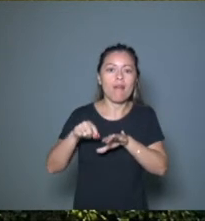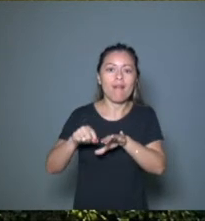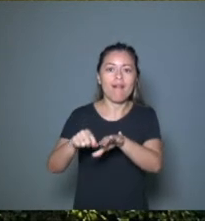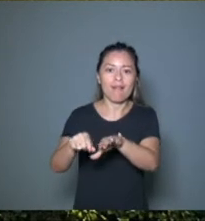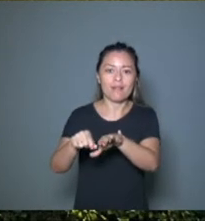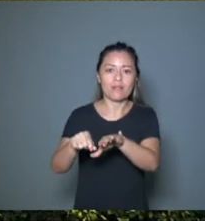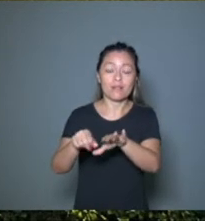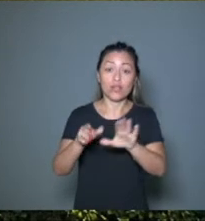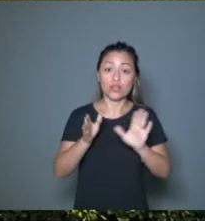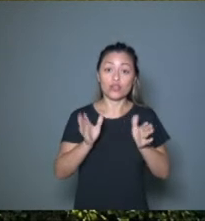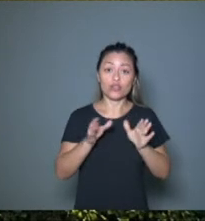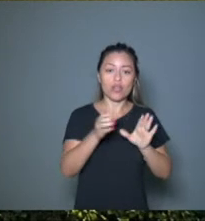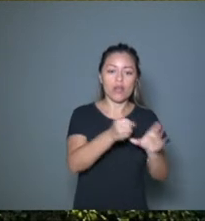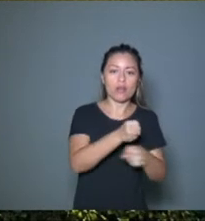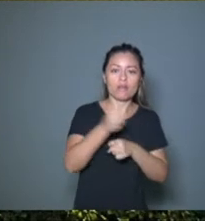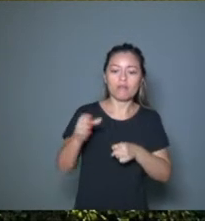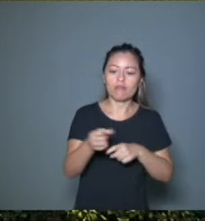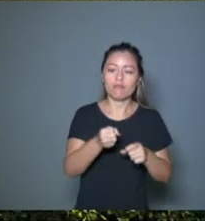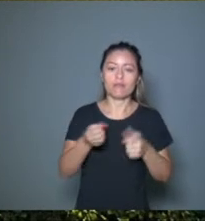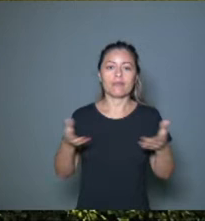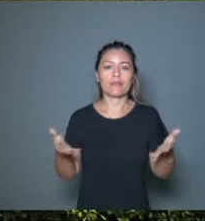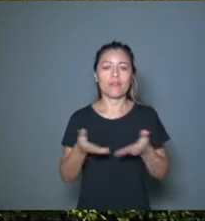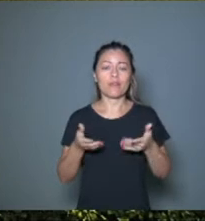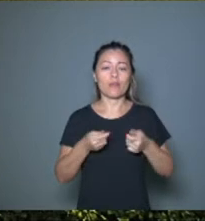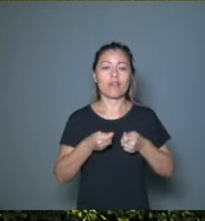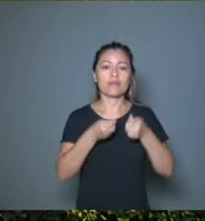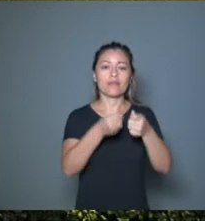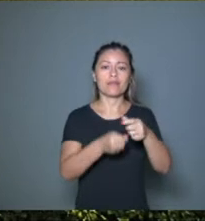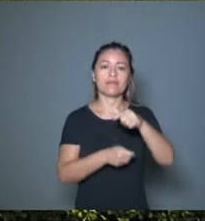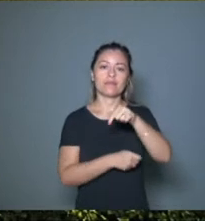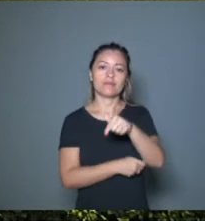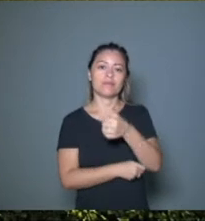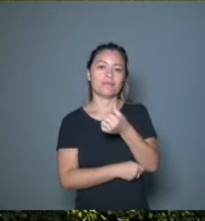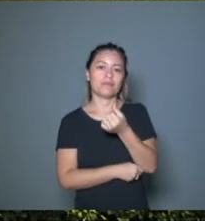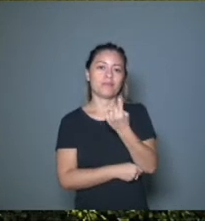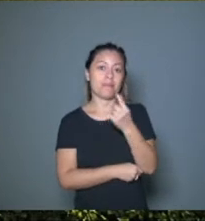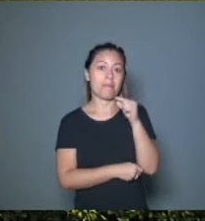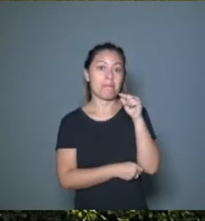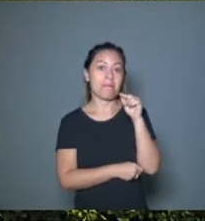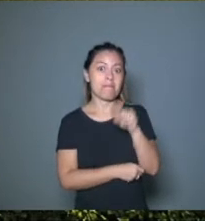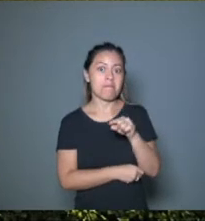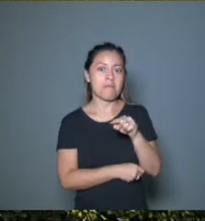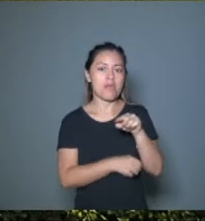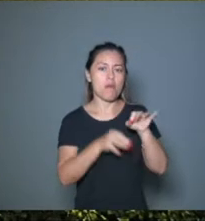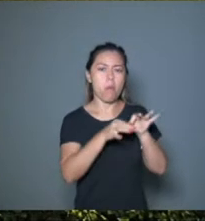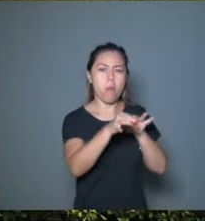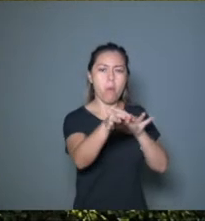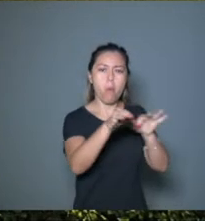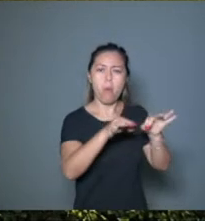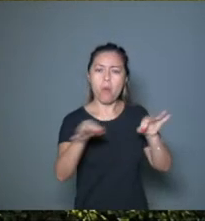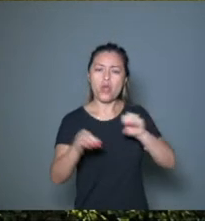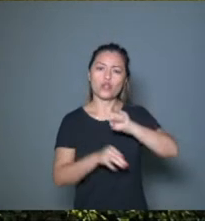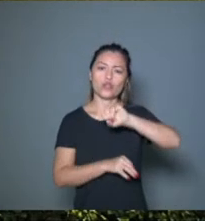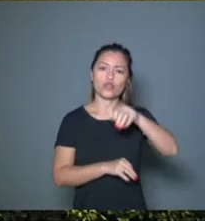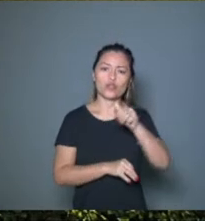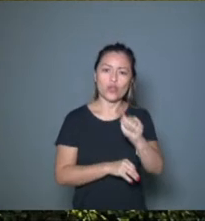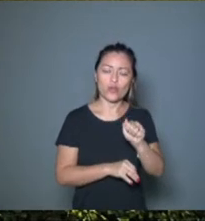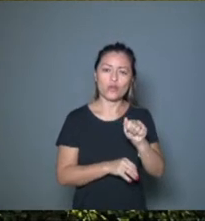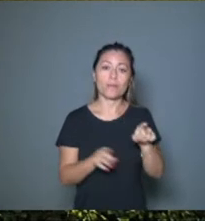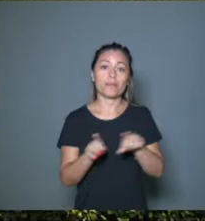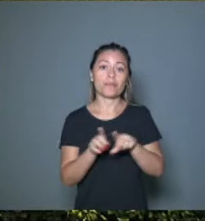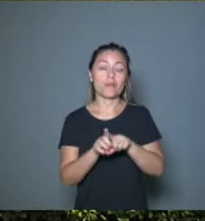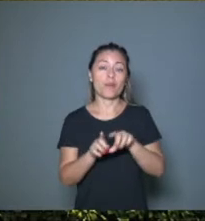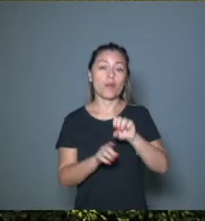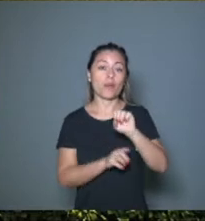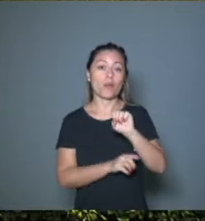seeds. And in the current season, we are delivering 761,000 hectares of soybeans,